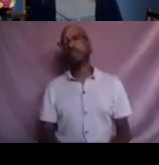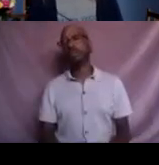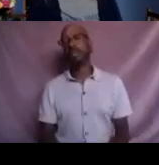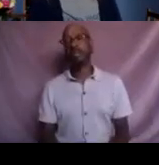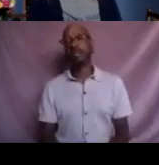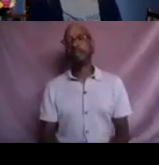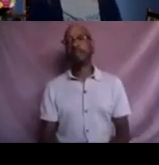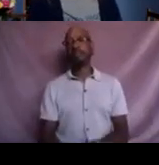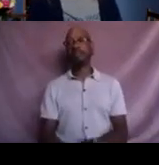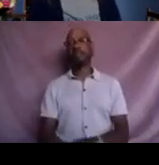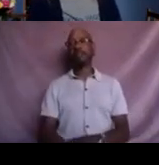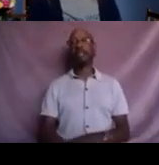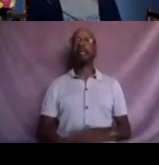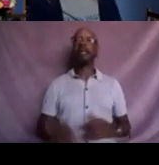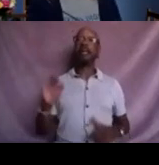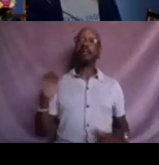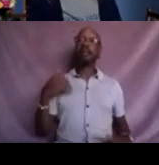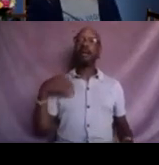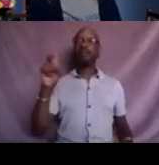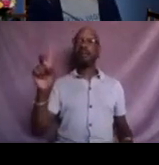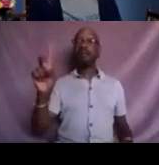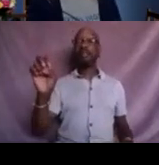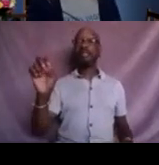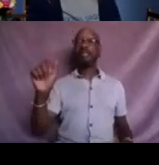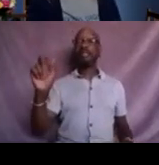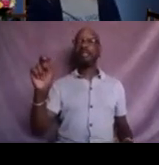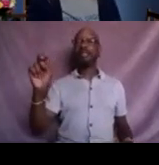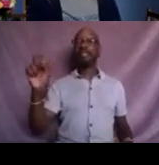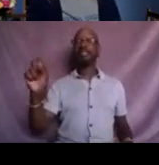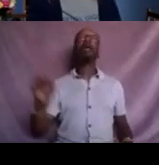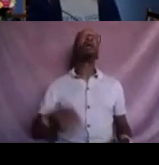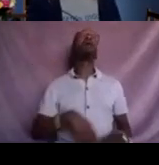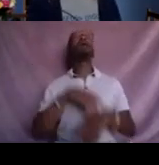Yes, if you have deans, any department managers, grade level colleagues,